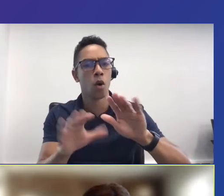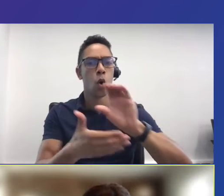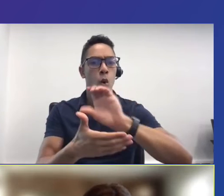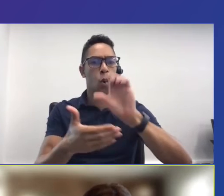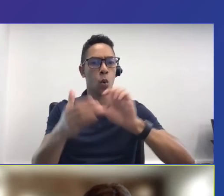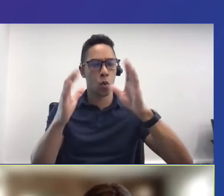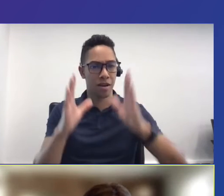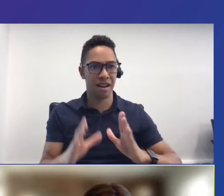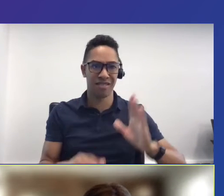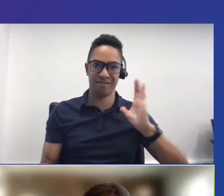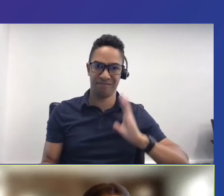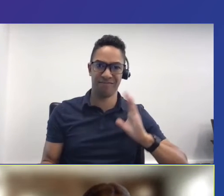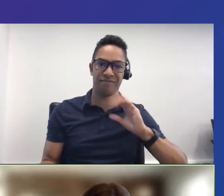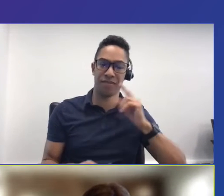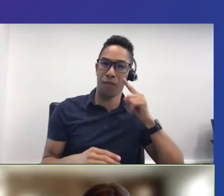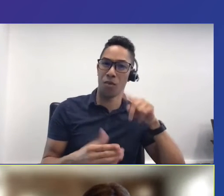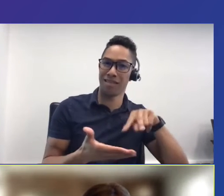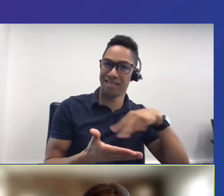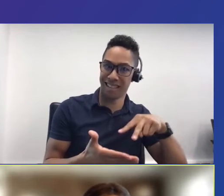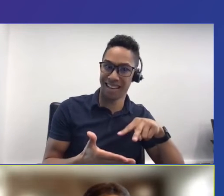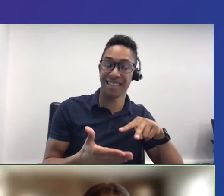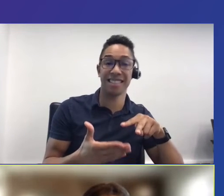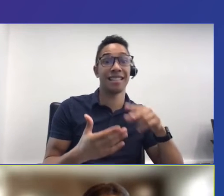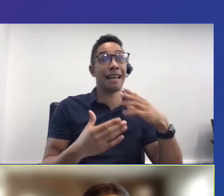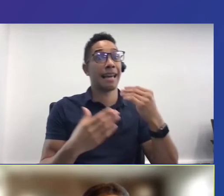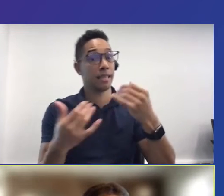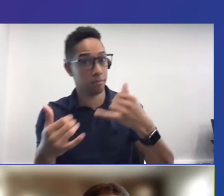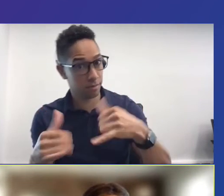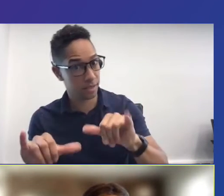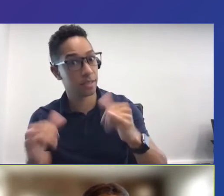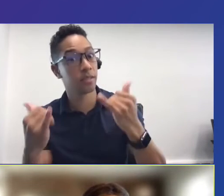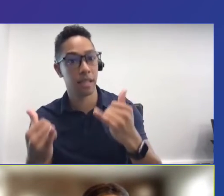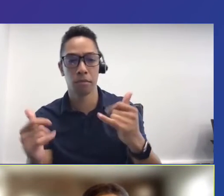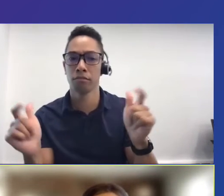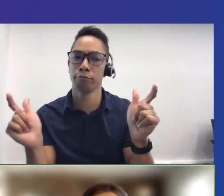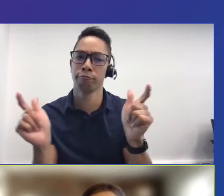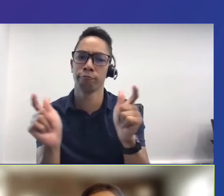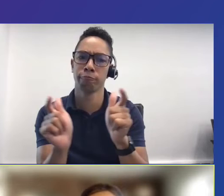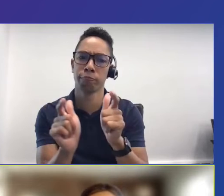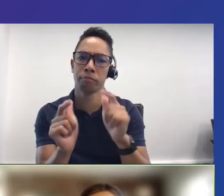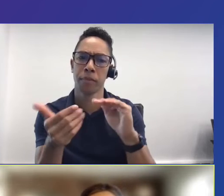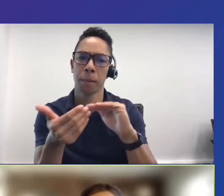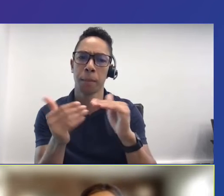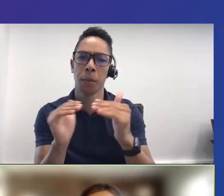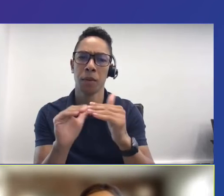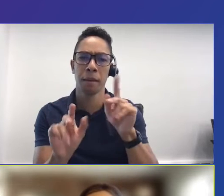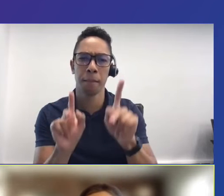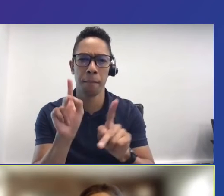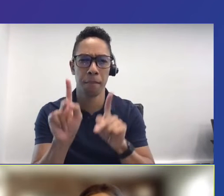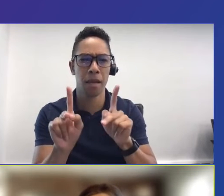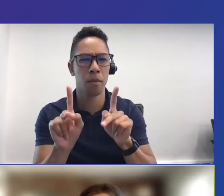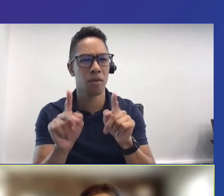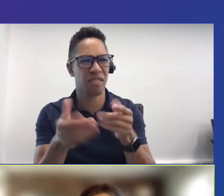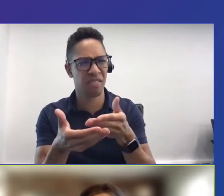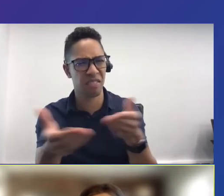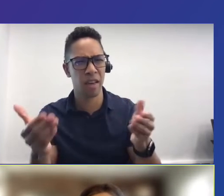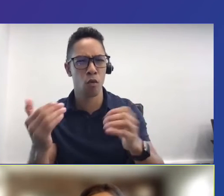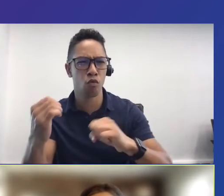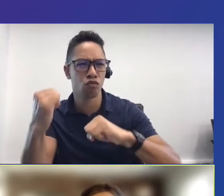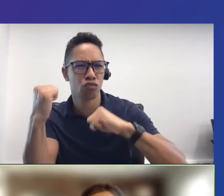it was, and I think it still is, a very, very small community of people, were very strong